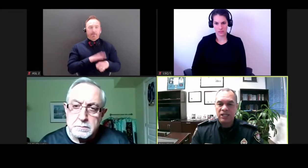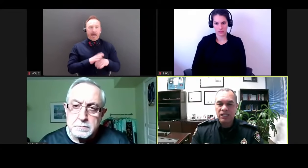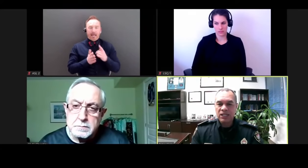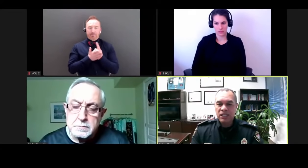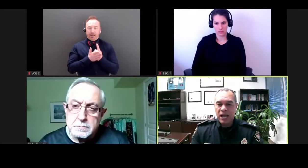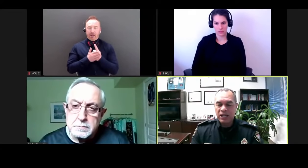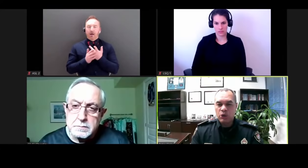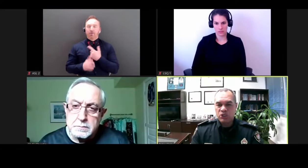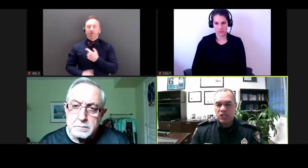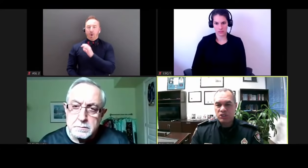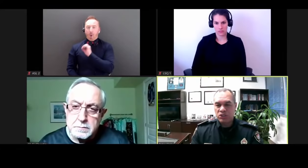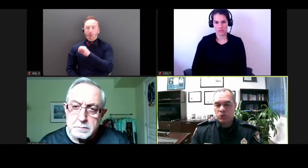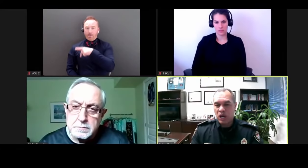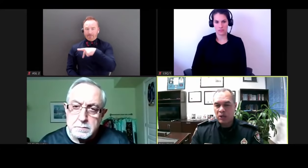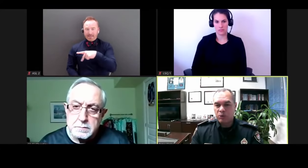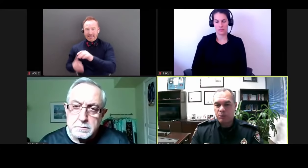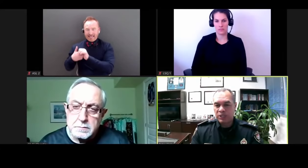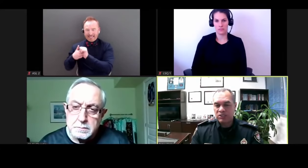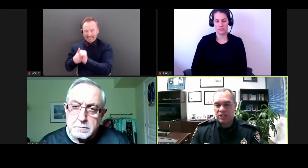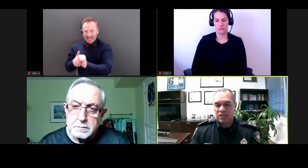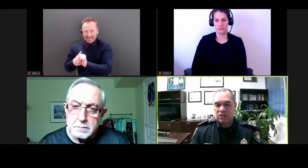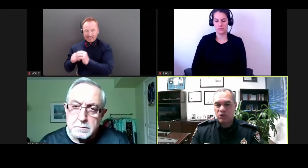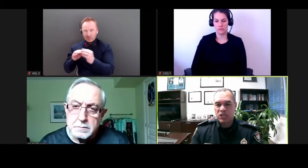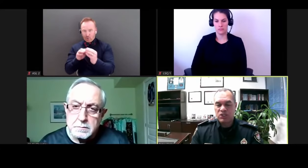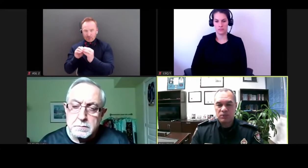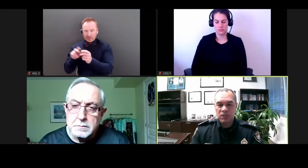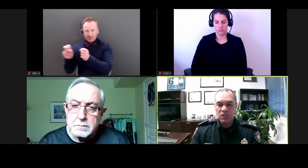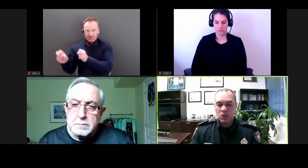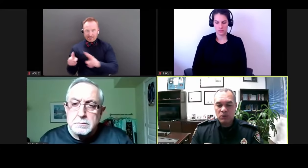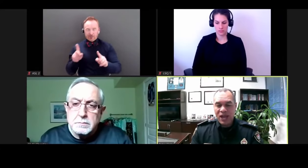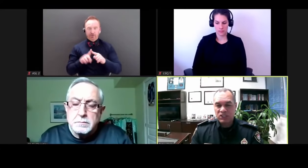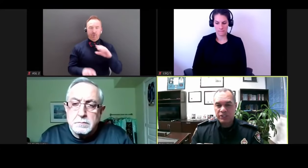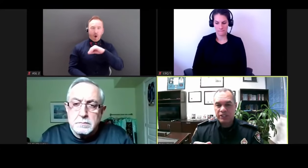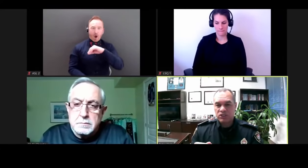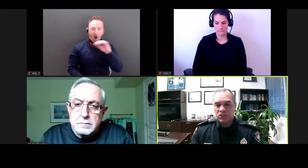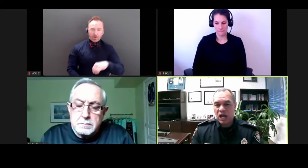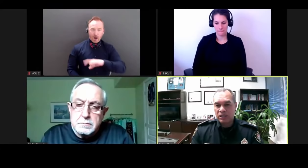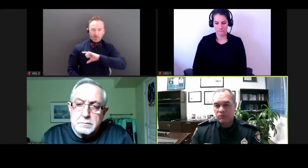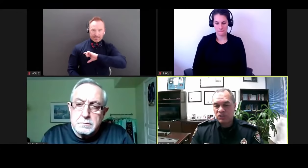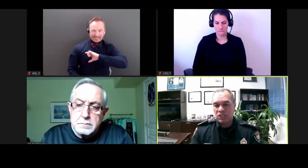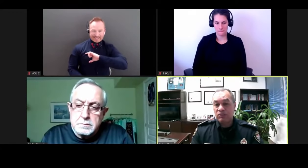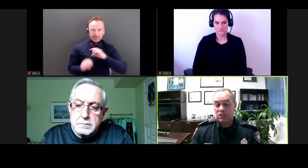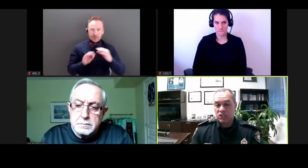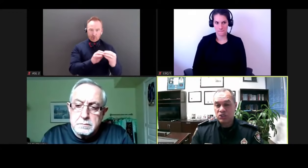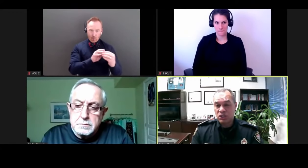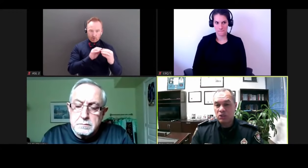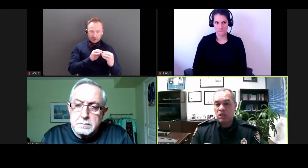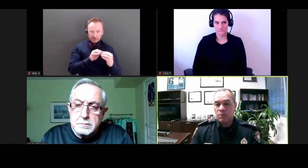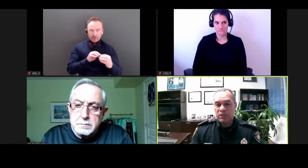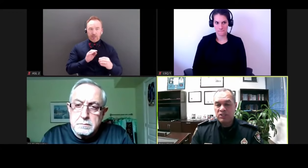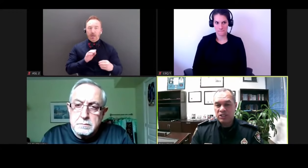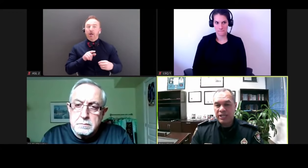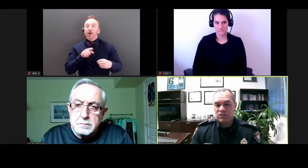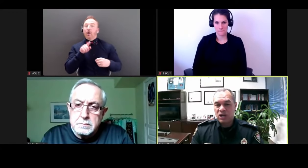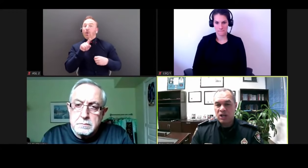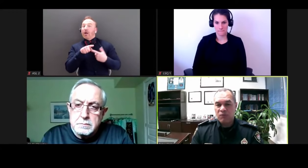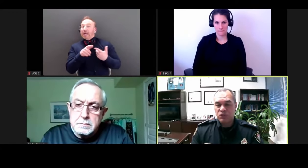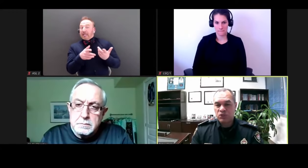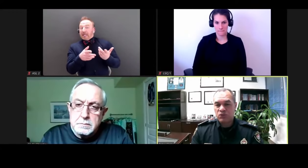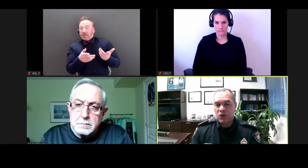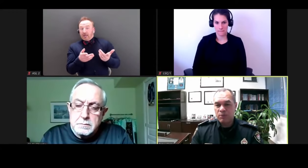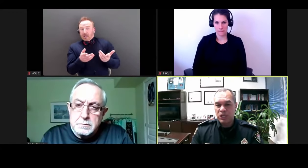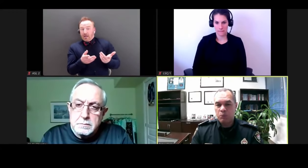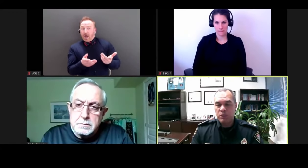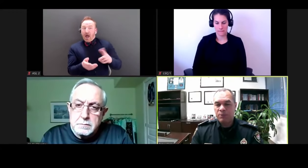OPP-led negotiation to an Ottawa police-led negotiation. We've actually sought and received additional police liaison